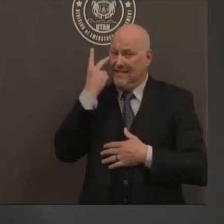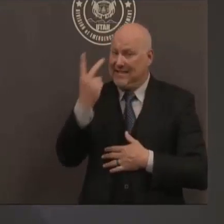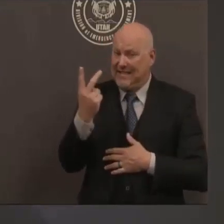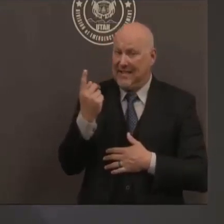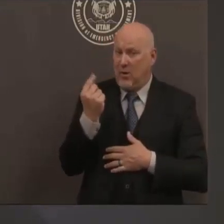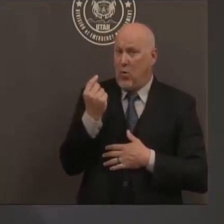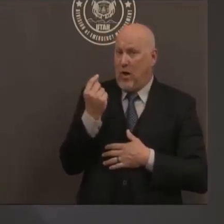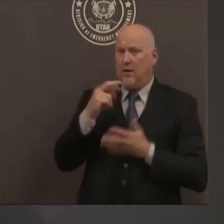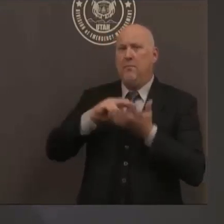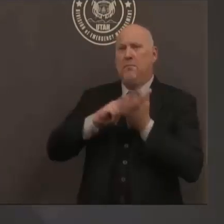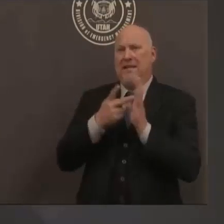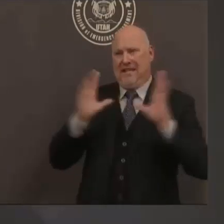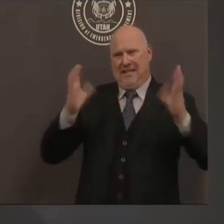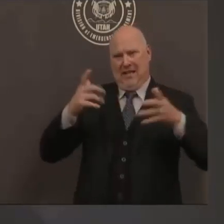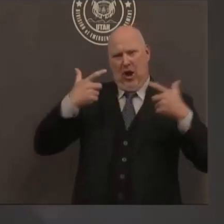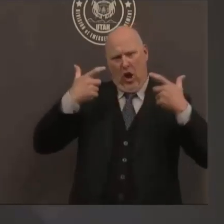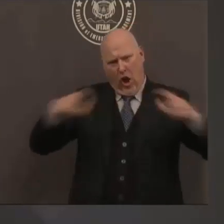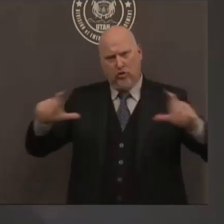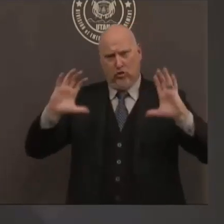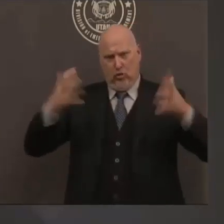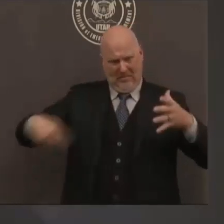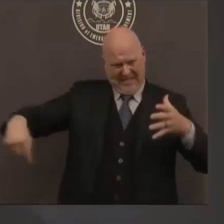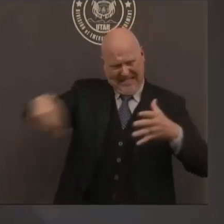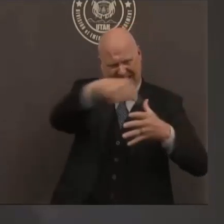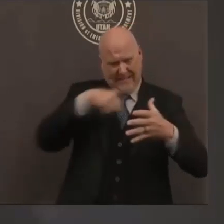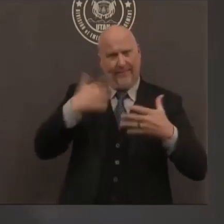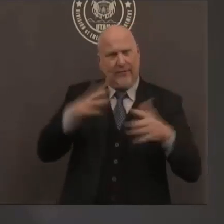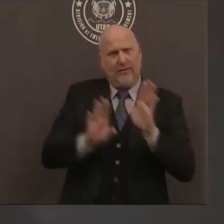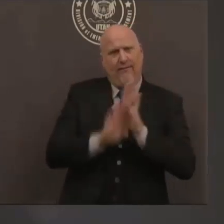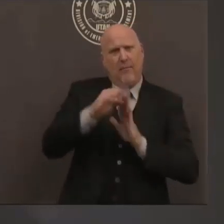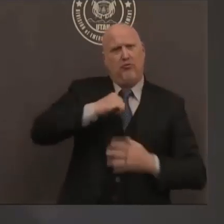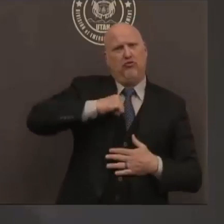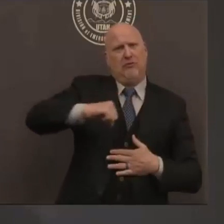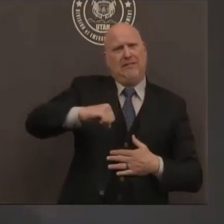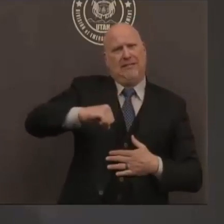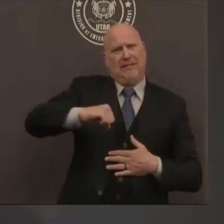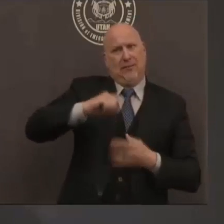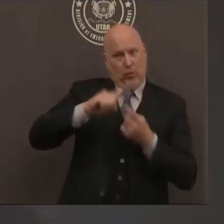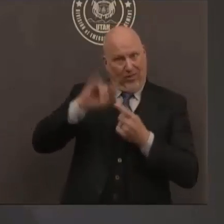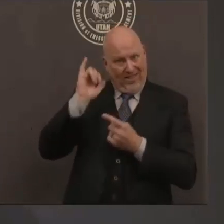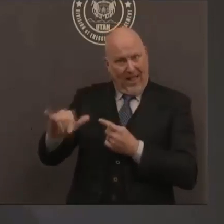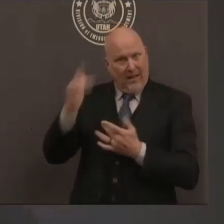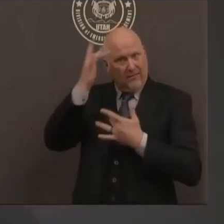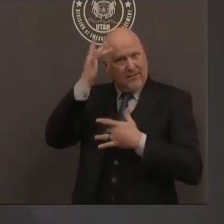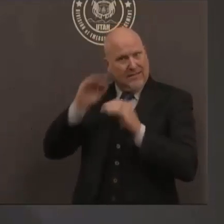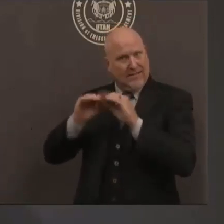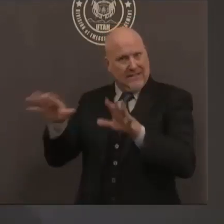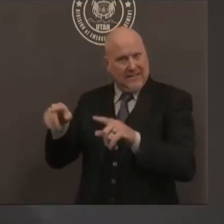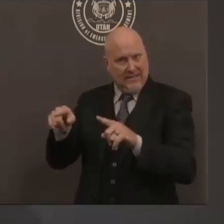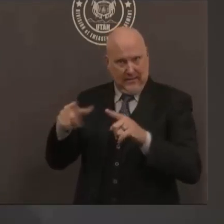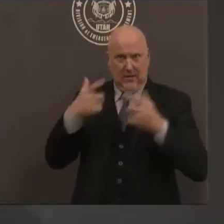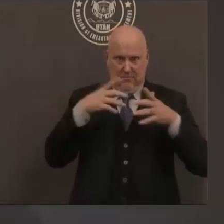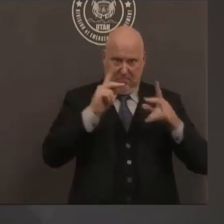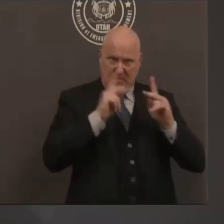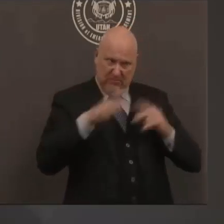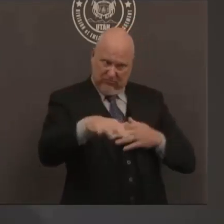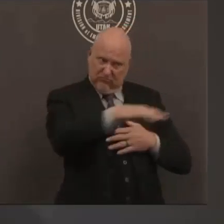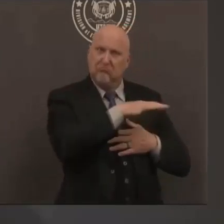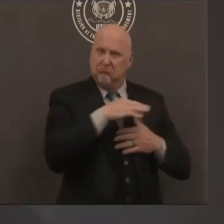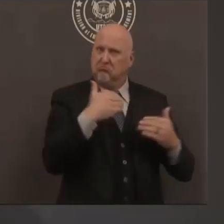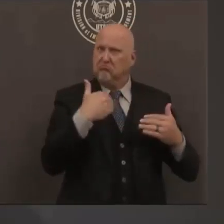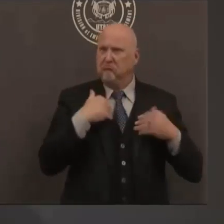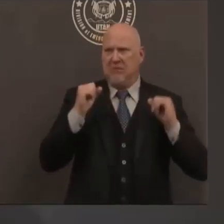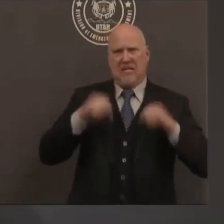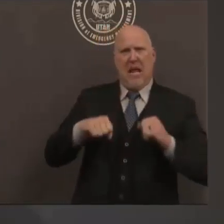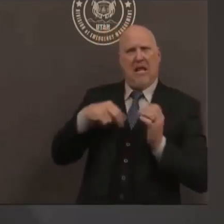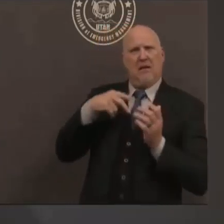other vaccine-preventable diseases. Herd immunity means when there's enough natural immunity or vaccine-induced immunity throughout a community to